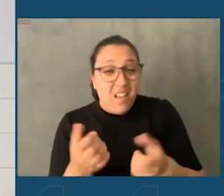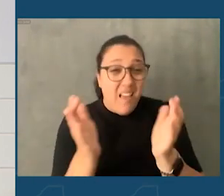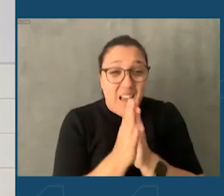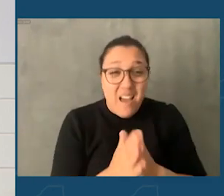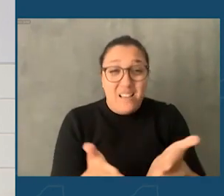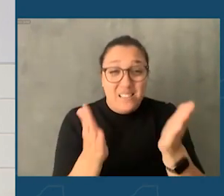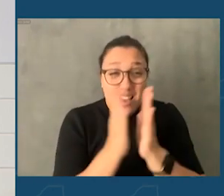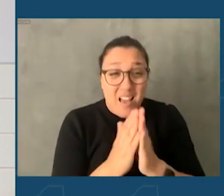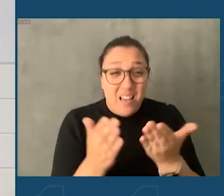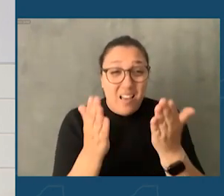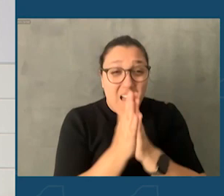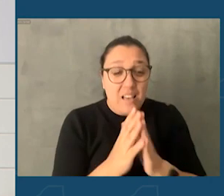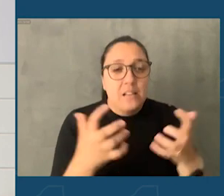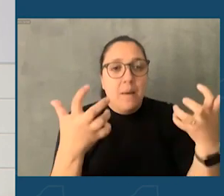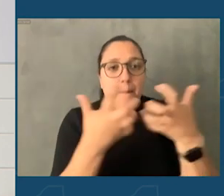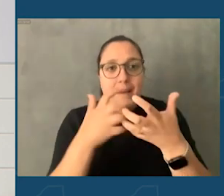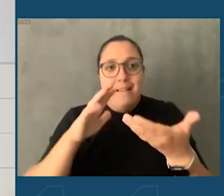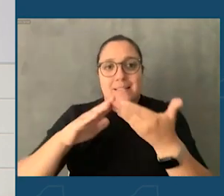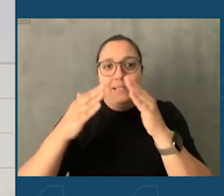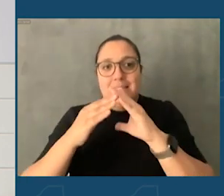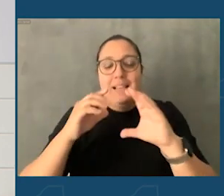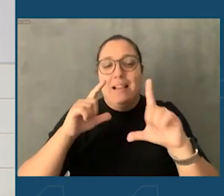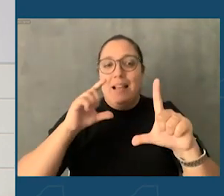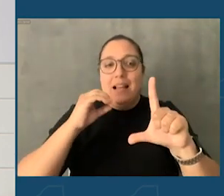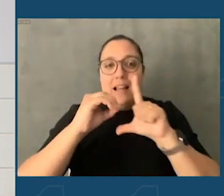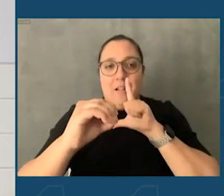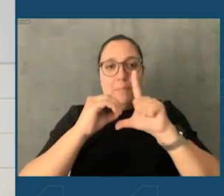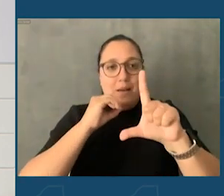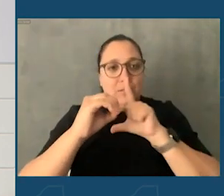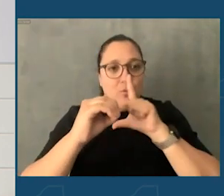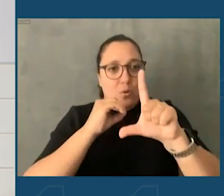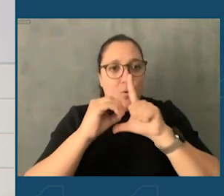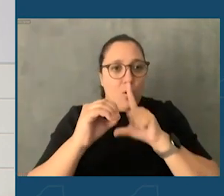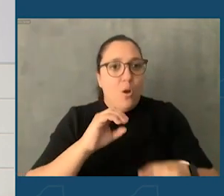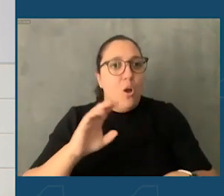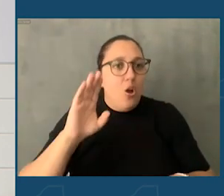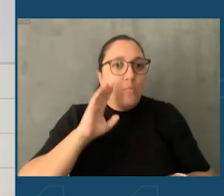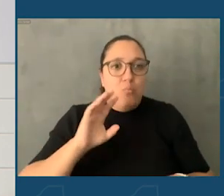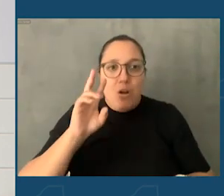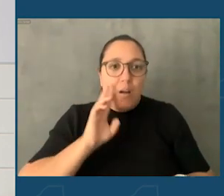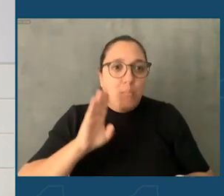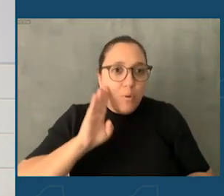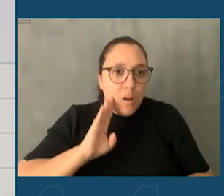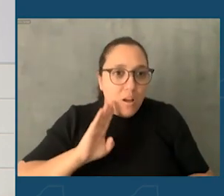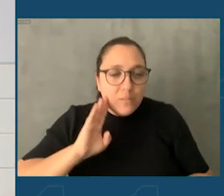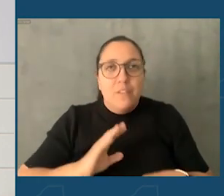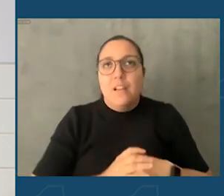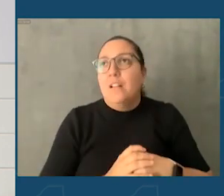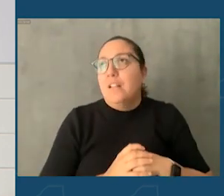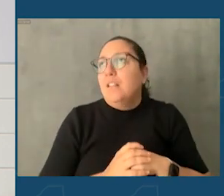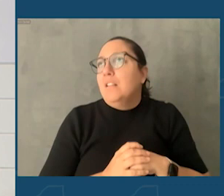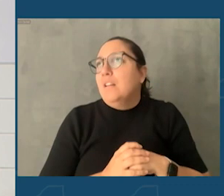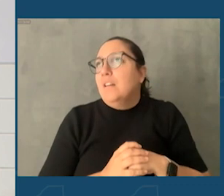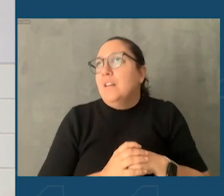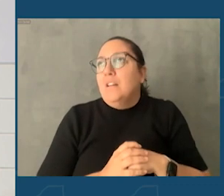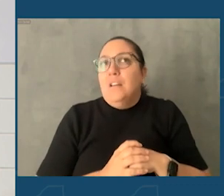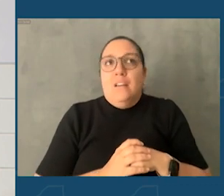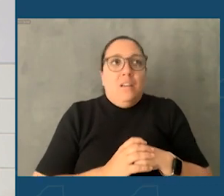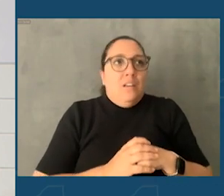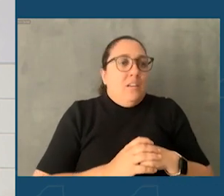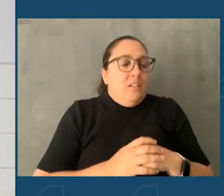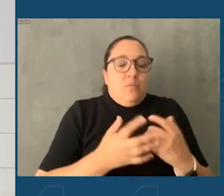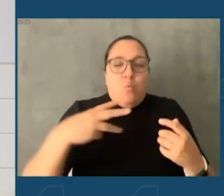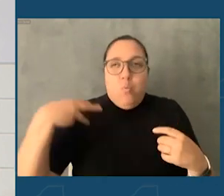Paso, the question they're asking in Brownsville, Chicago, Los Angeles, Houston, Washington, and New York